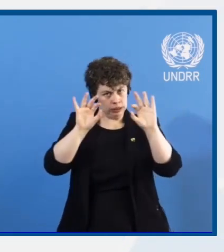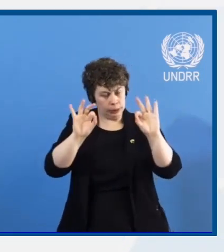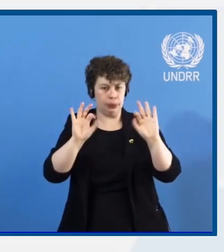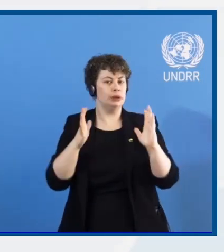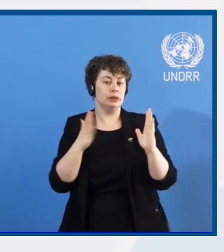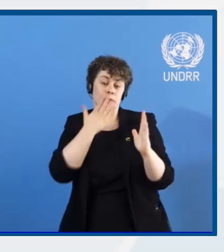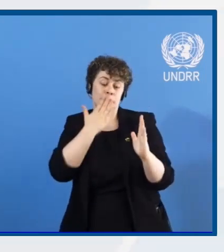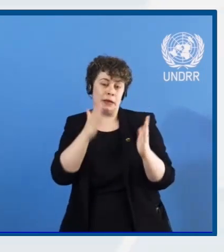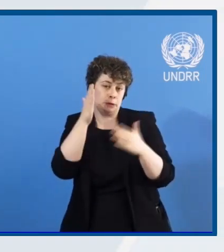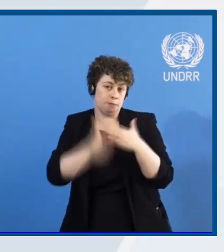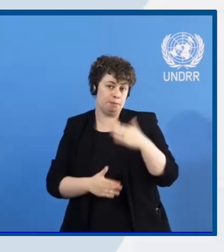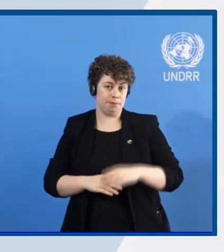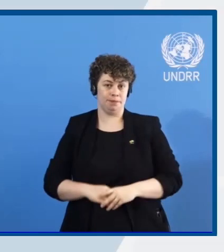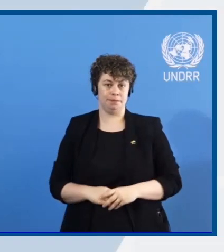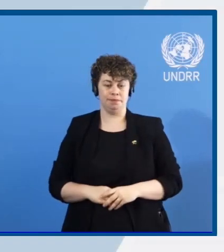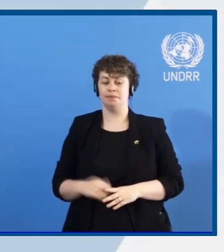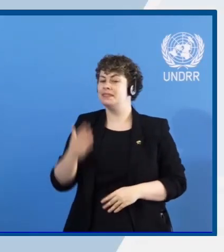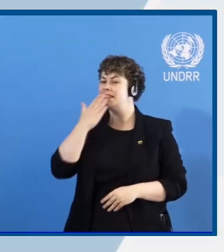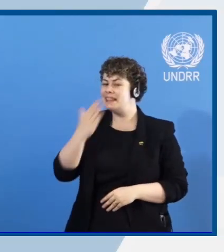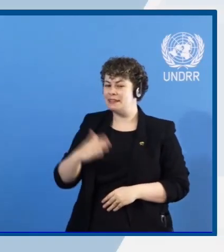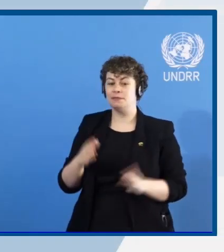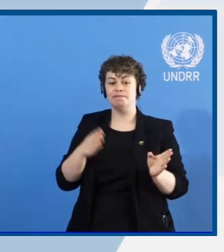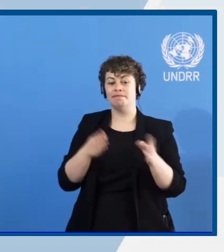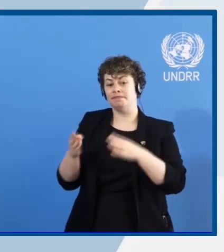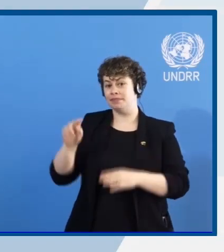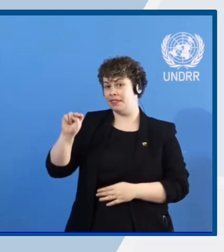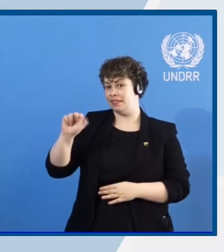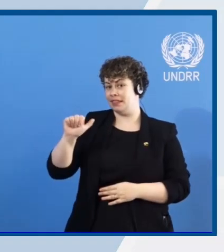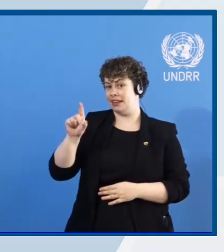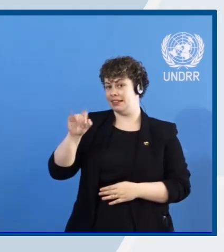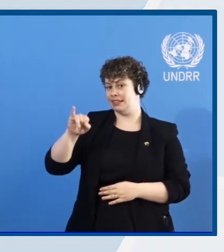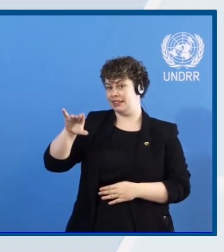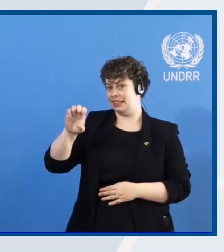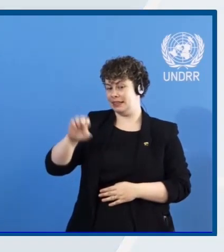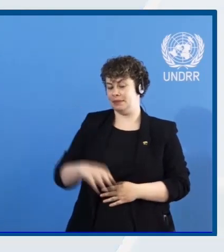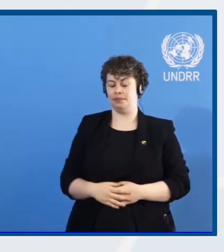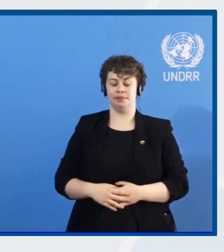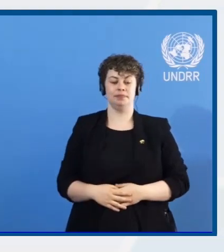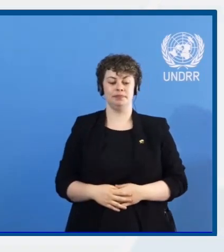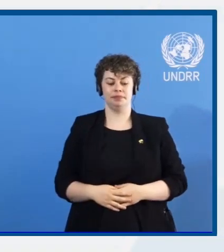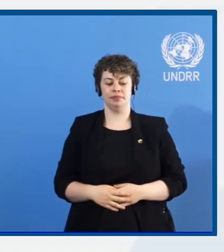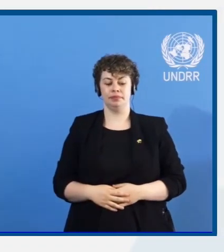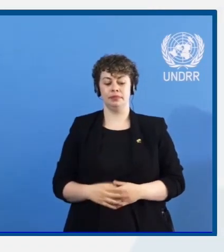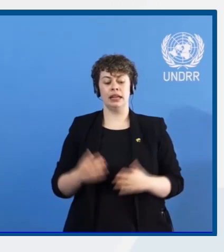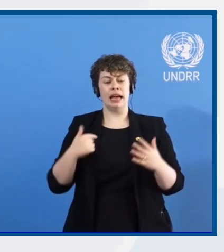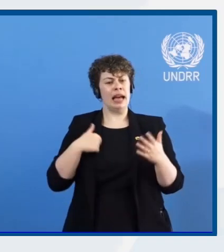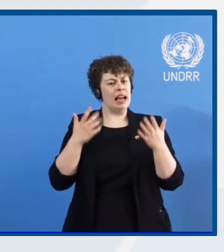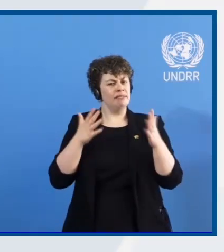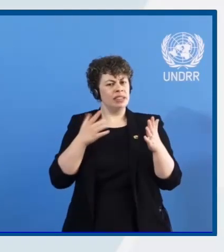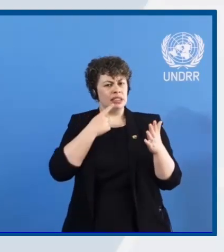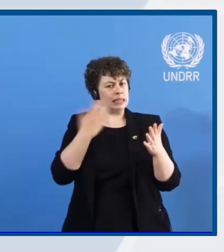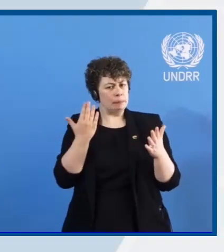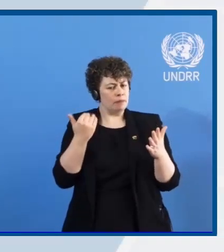Thank you very much. Nadine. Okay, I spoke earlier about the importance of strengthening the